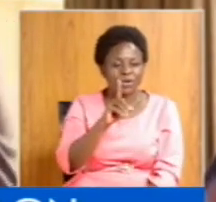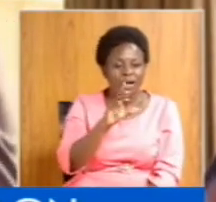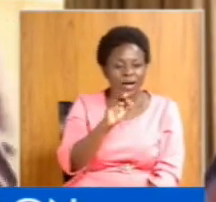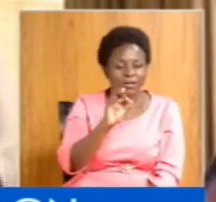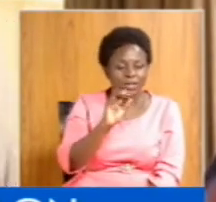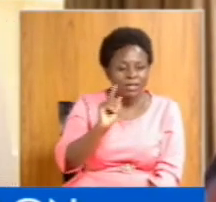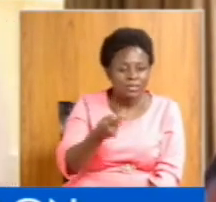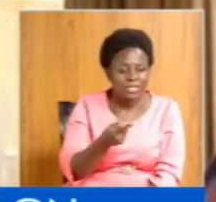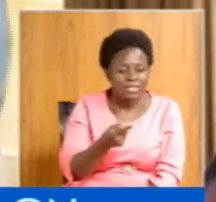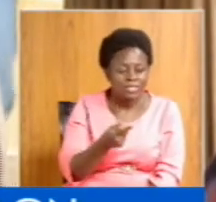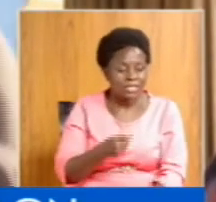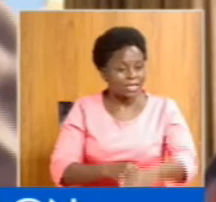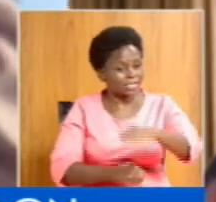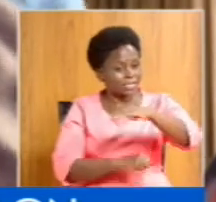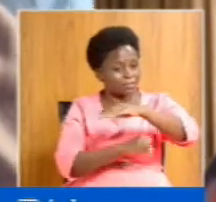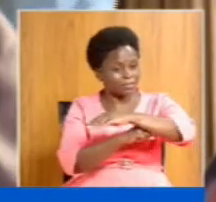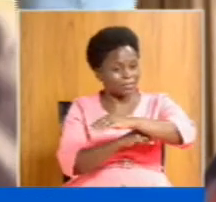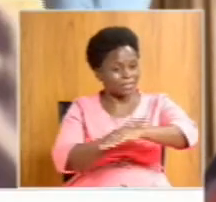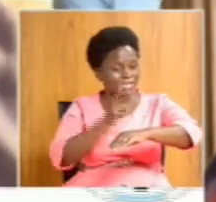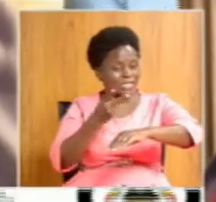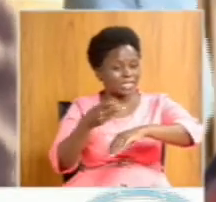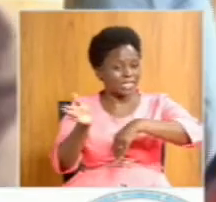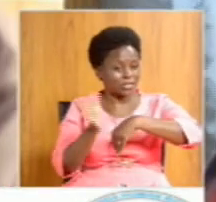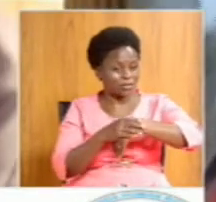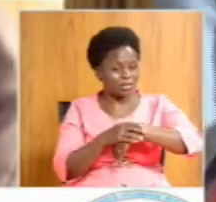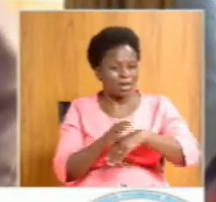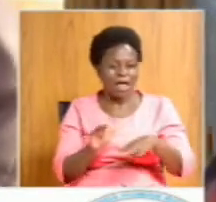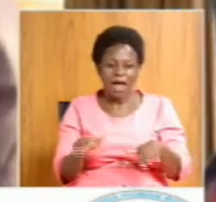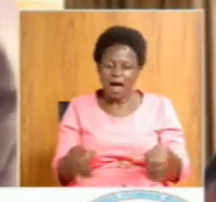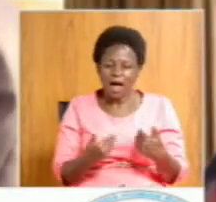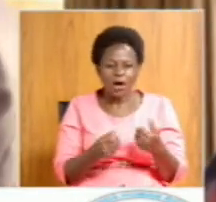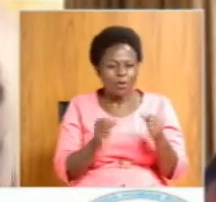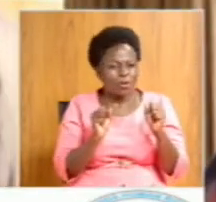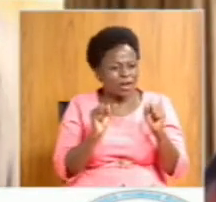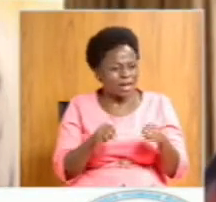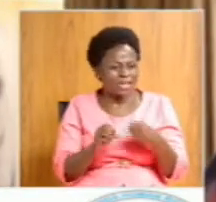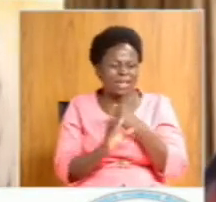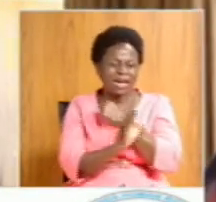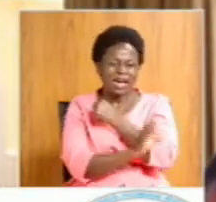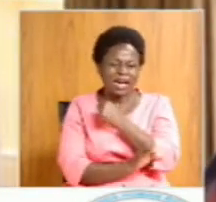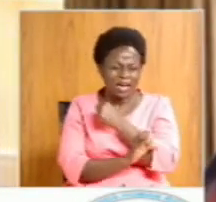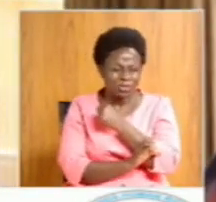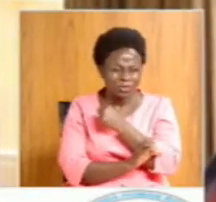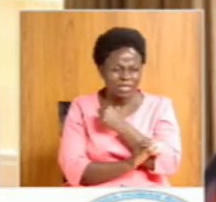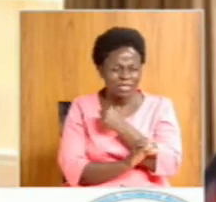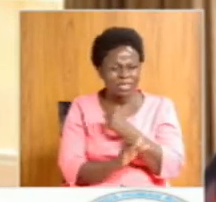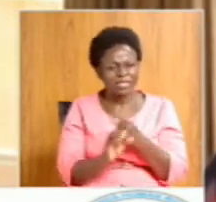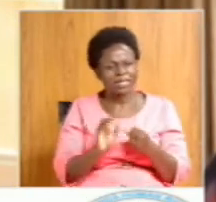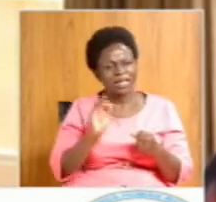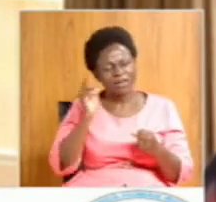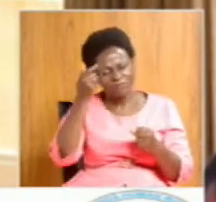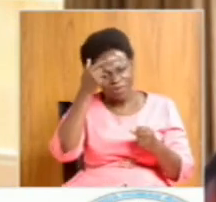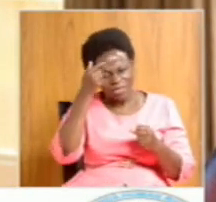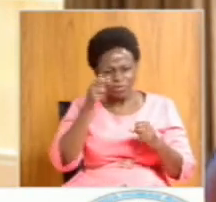as support during this second lockdown how can a country which has had a government which has been stable